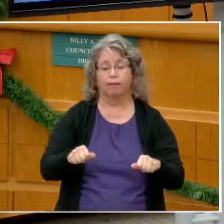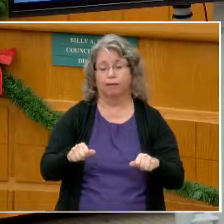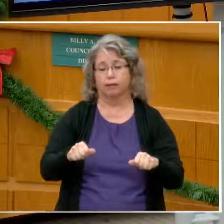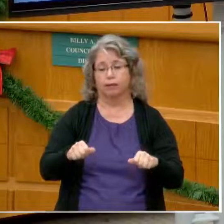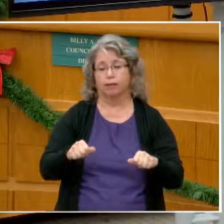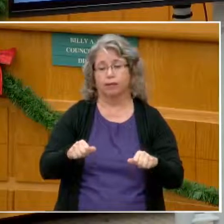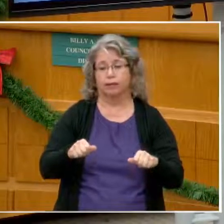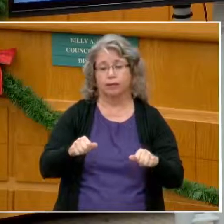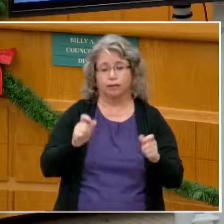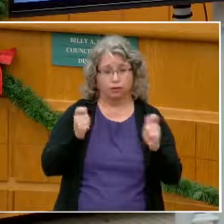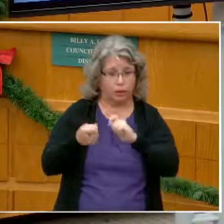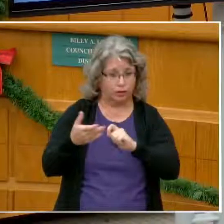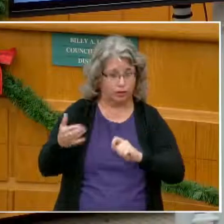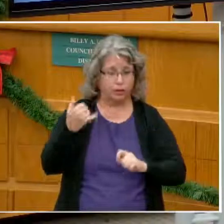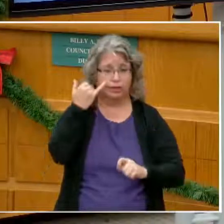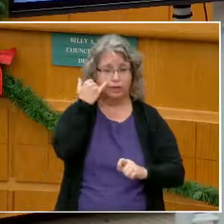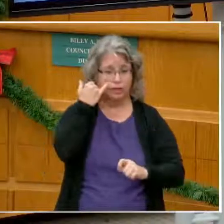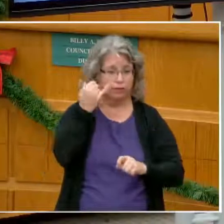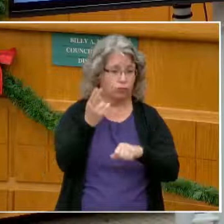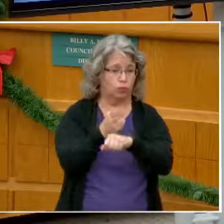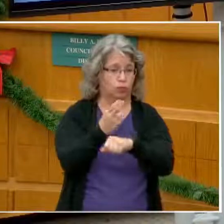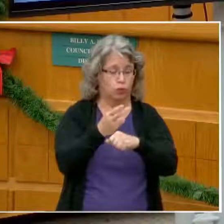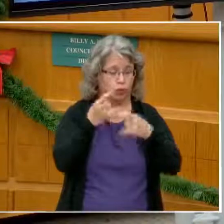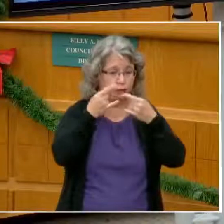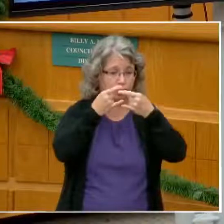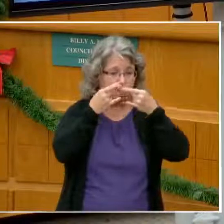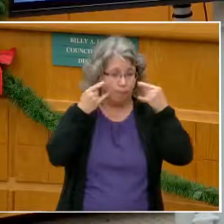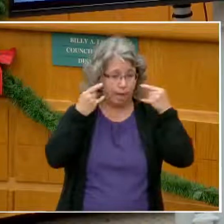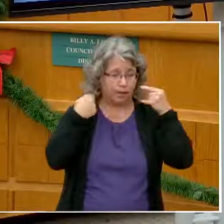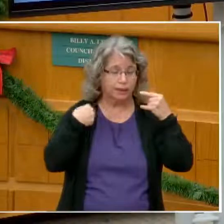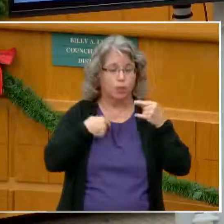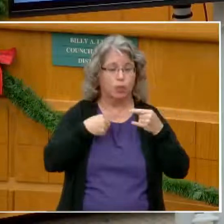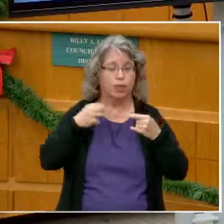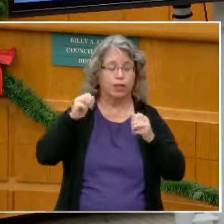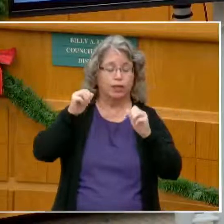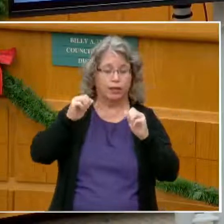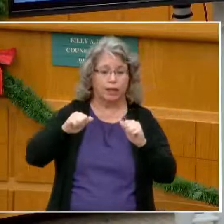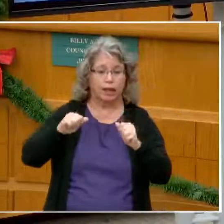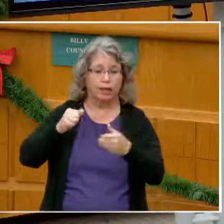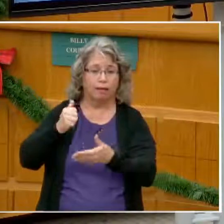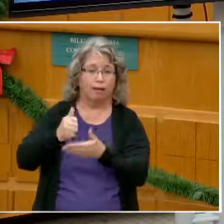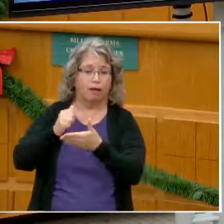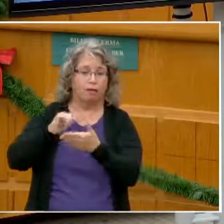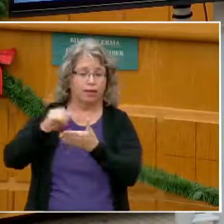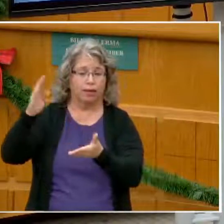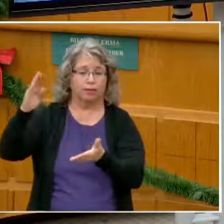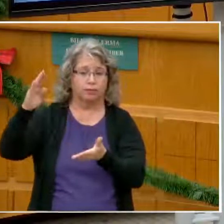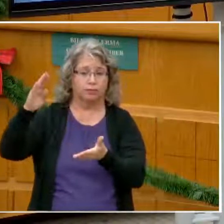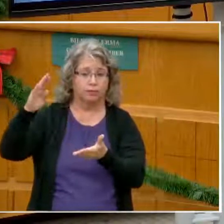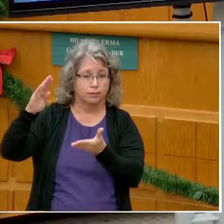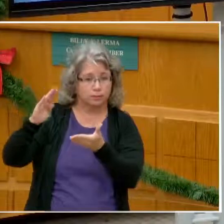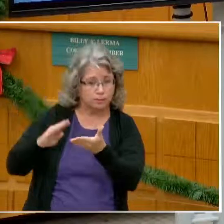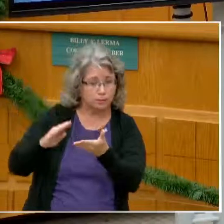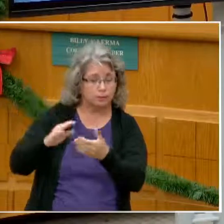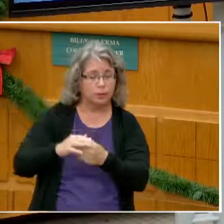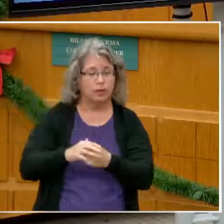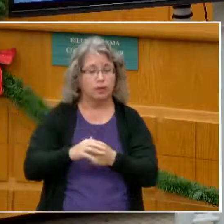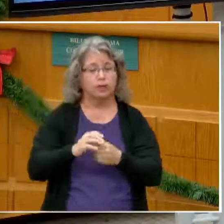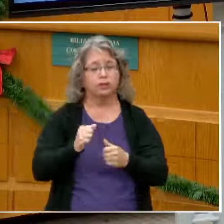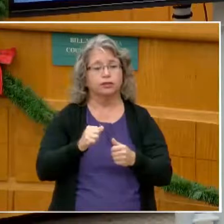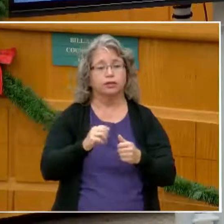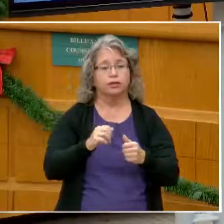if we wear our masks, we can definitely flatten the curve to some degree. So avoid, mask, and